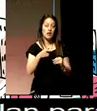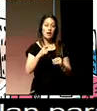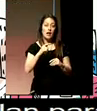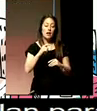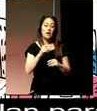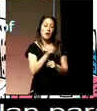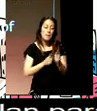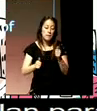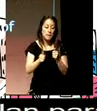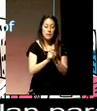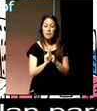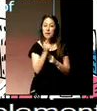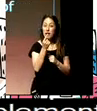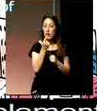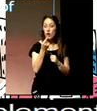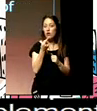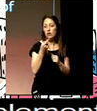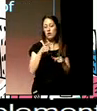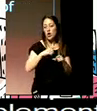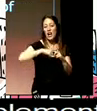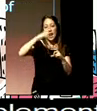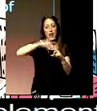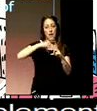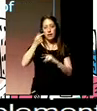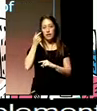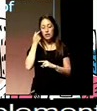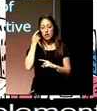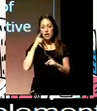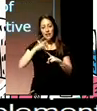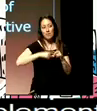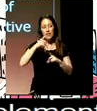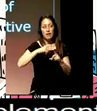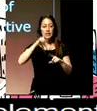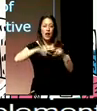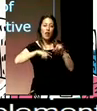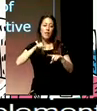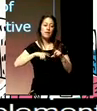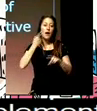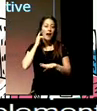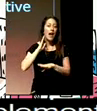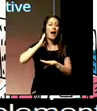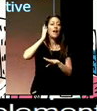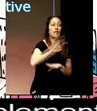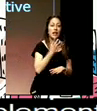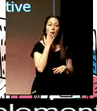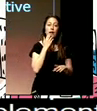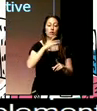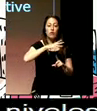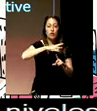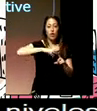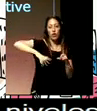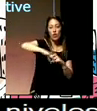impact, the views of the representative groups, local circumstance, the cost, and